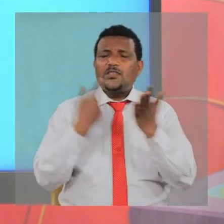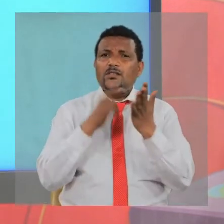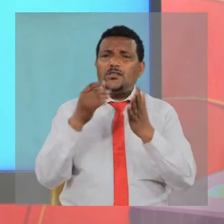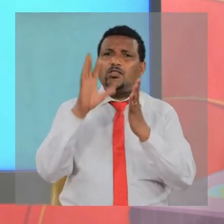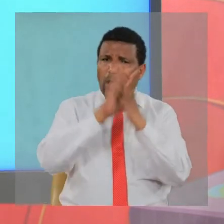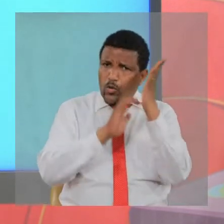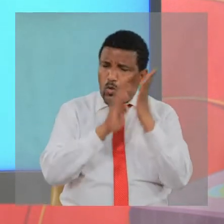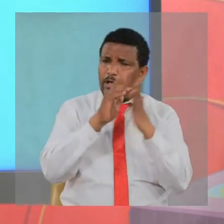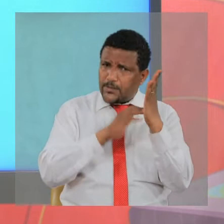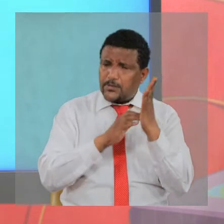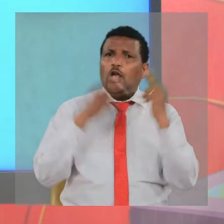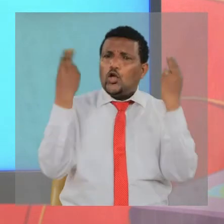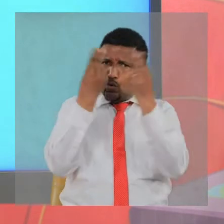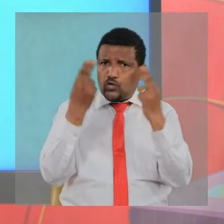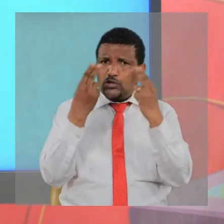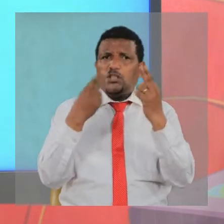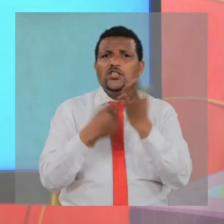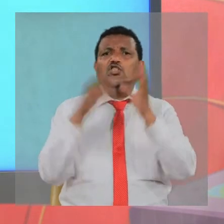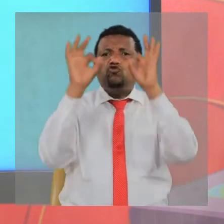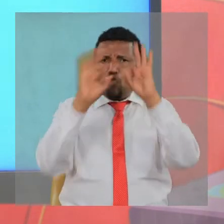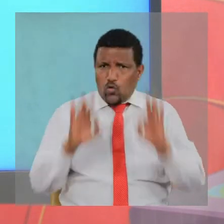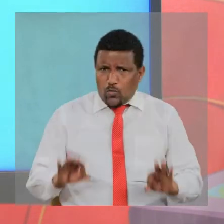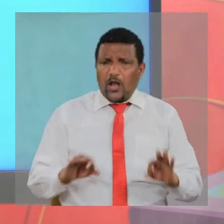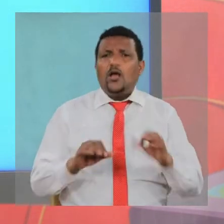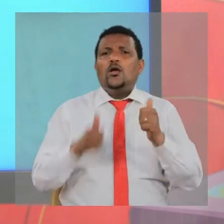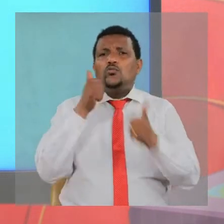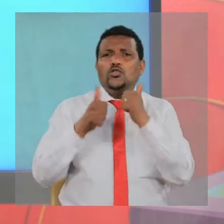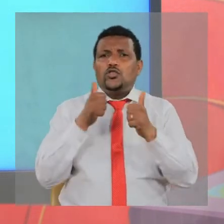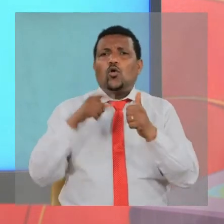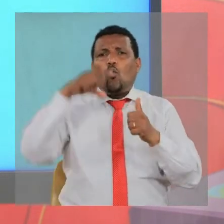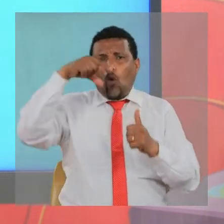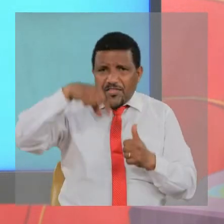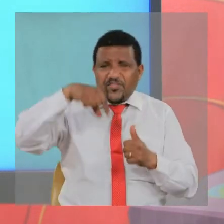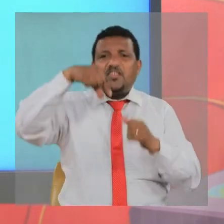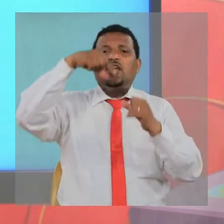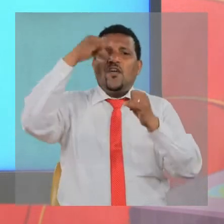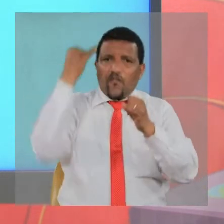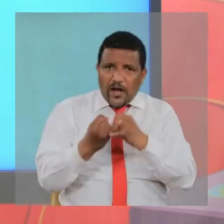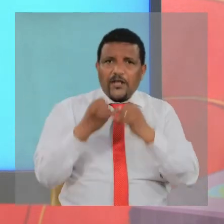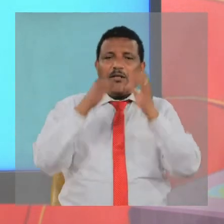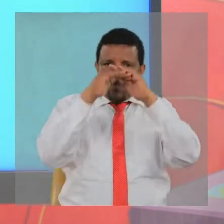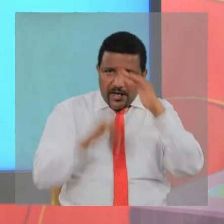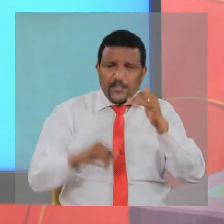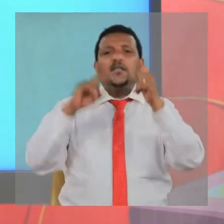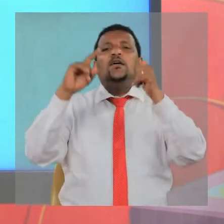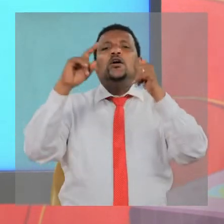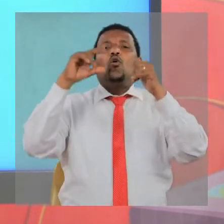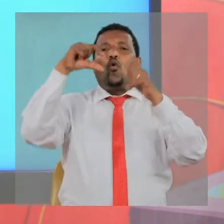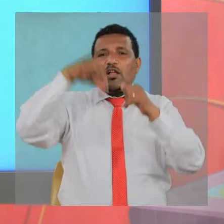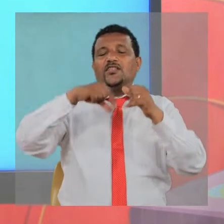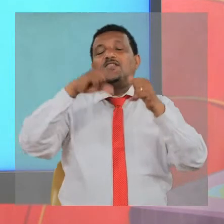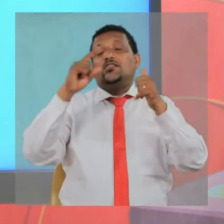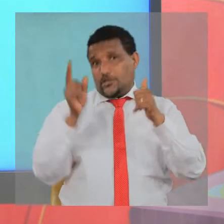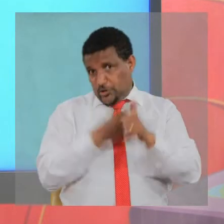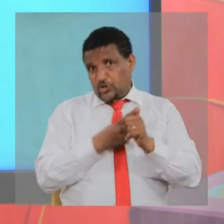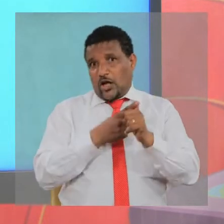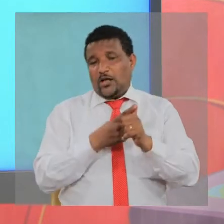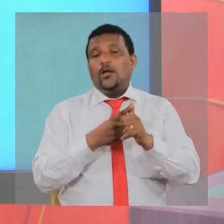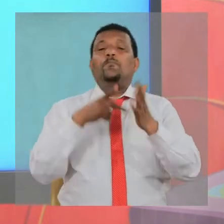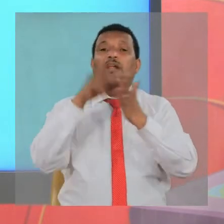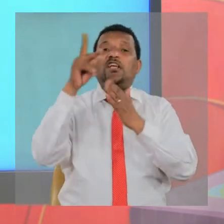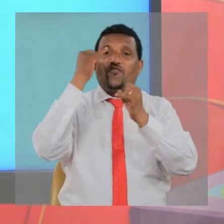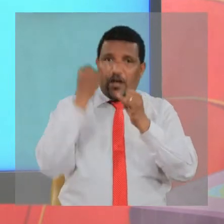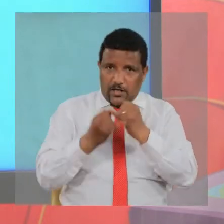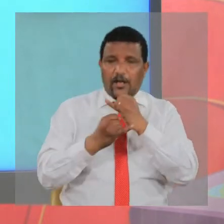is calculated using this formula, which is quantity final minus quantity initial divided by price final minus price initial multiplied